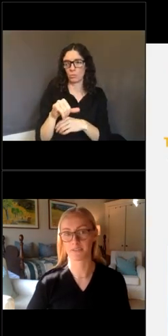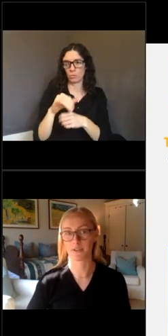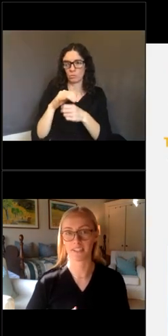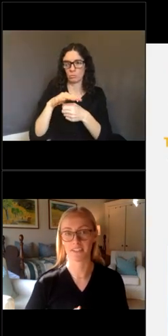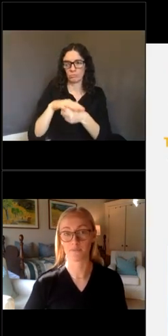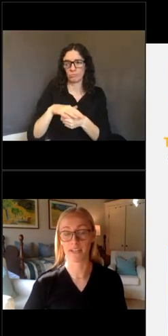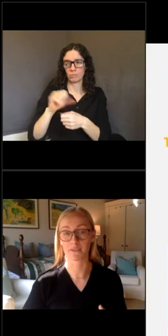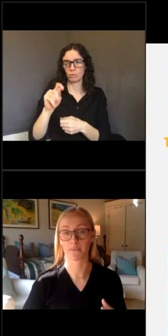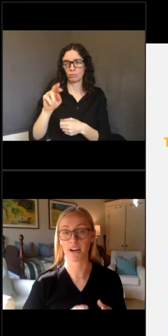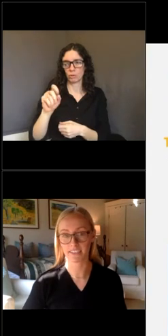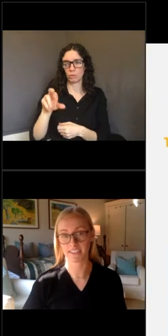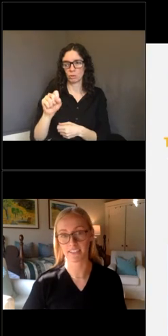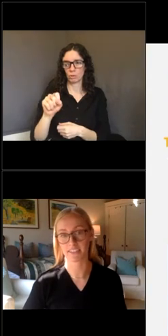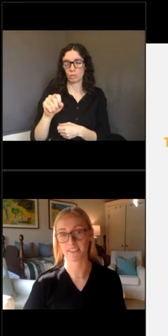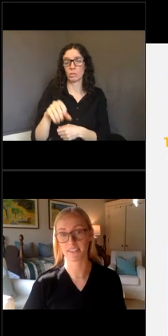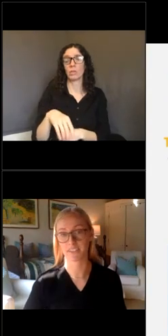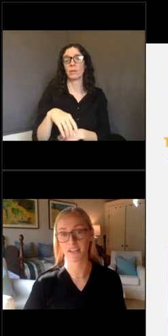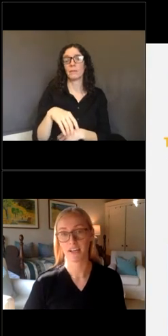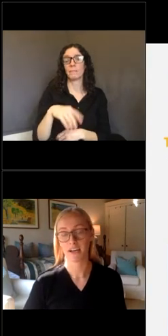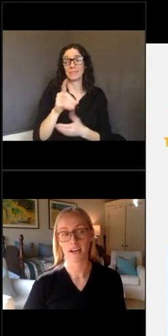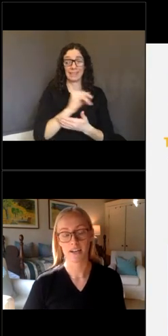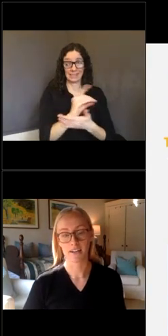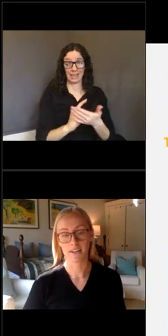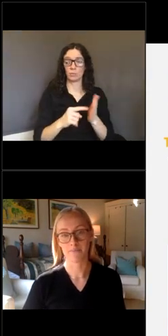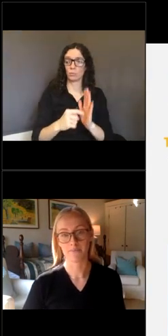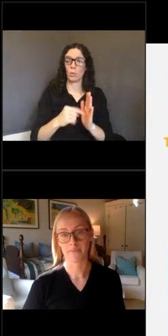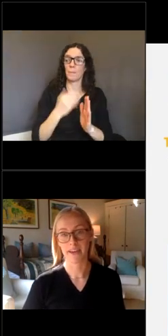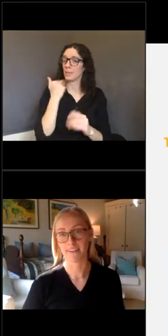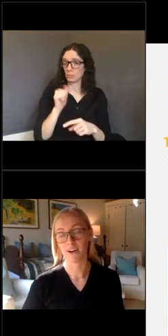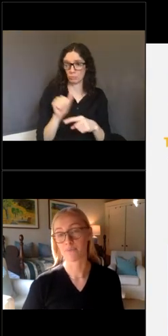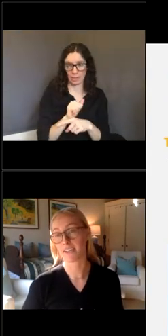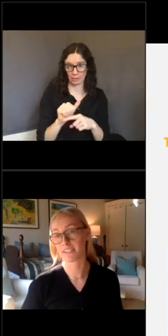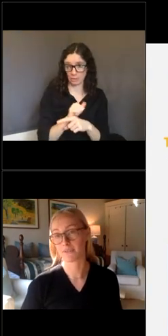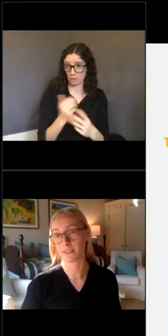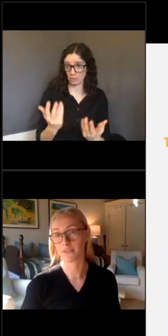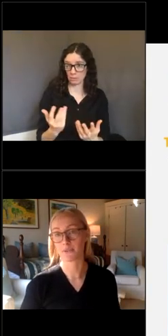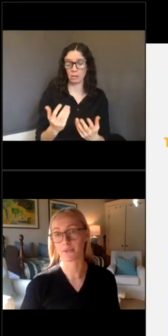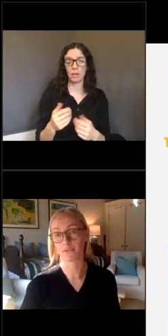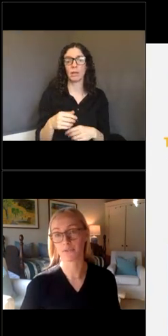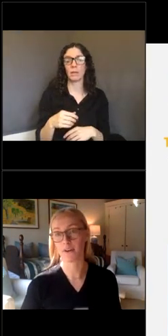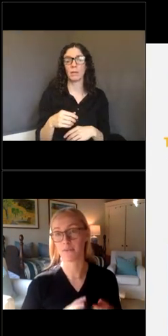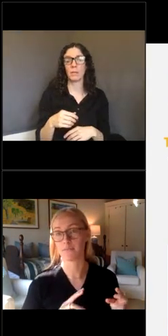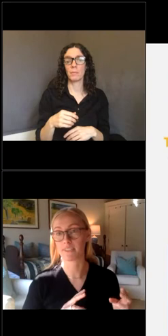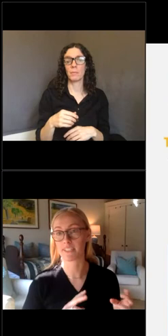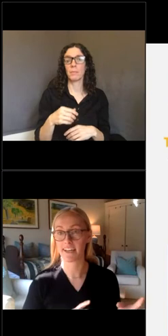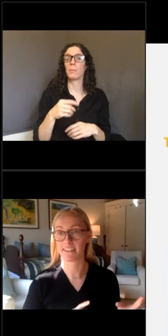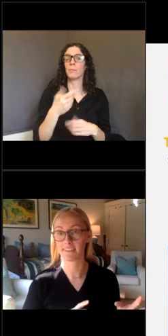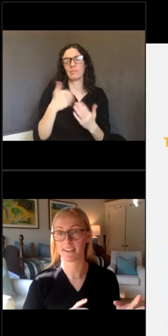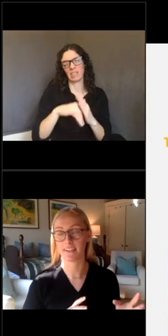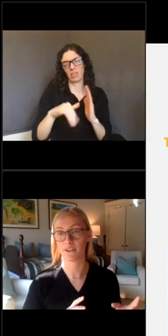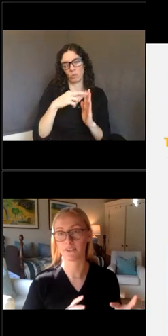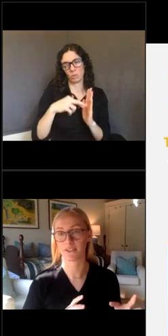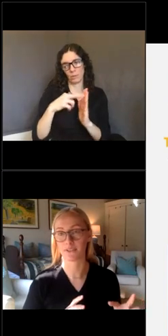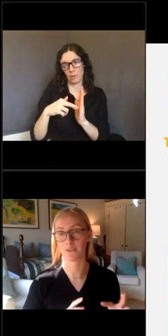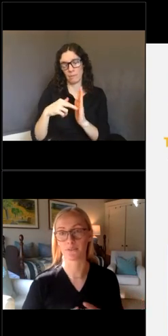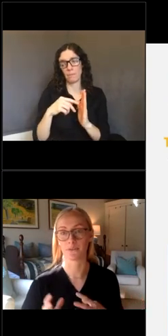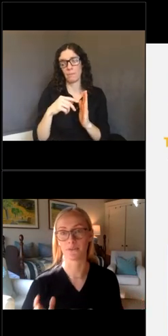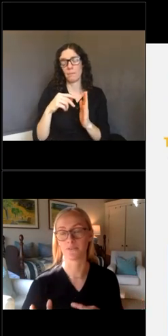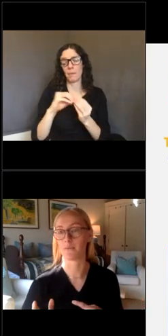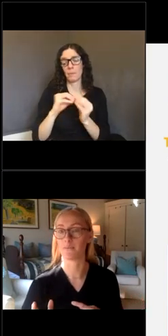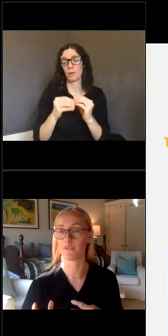has represented best practices that are present within rules of thumb 10 and